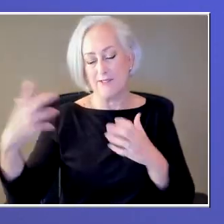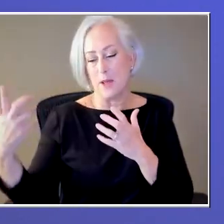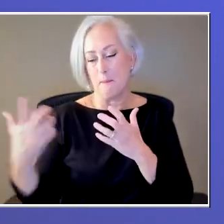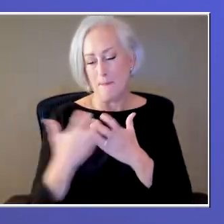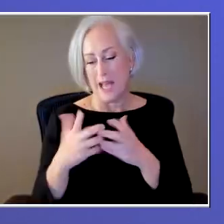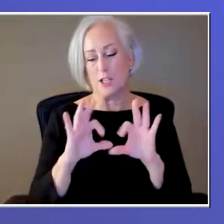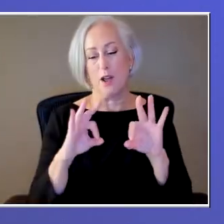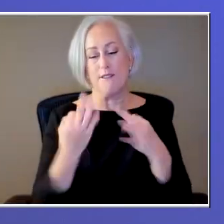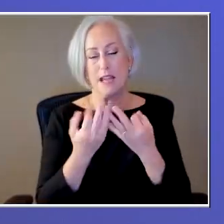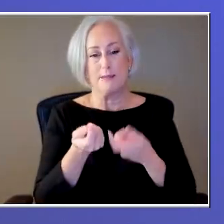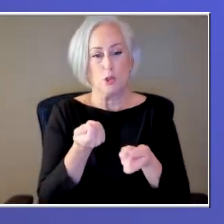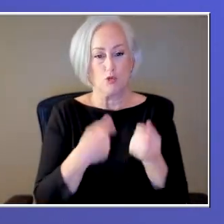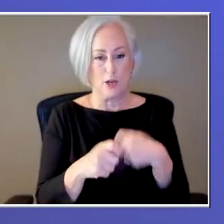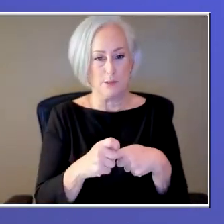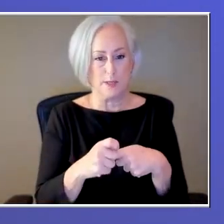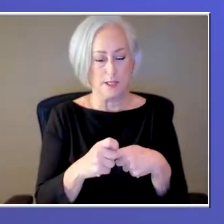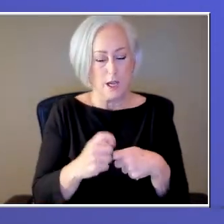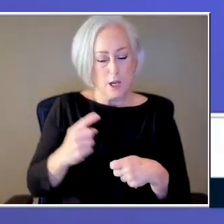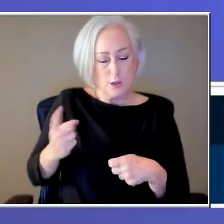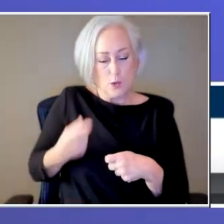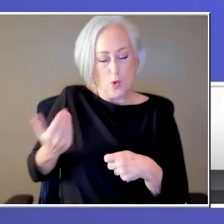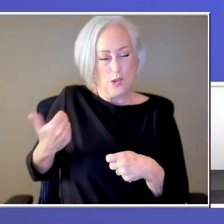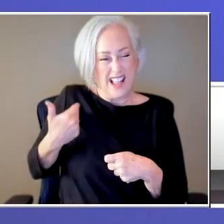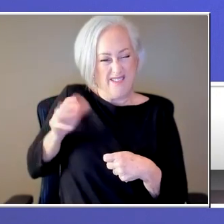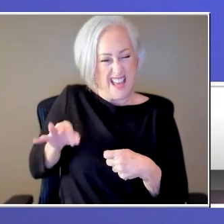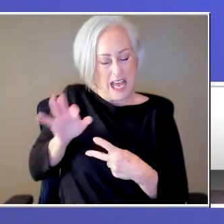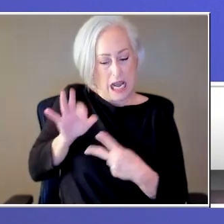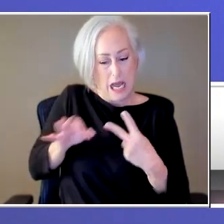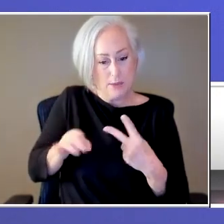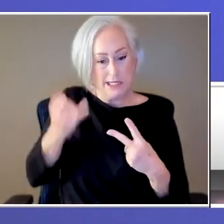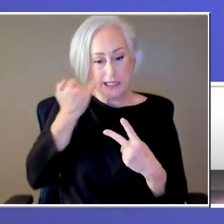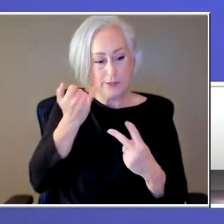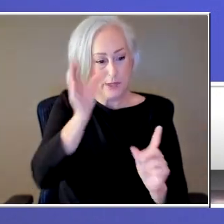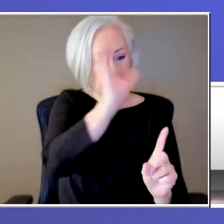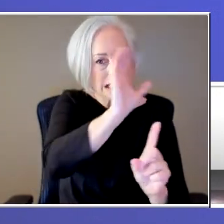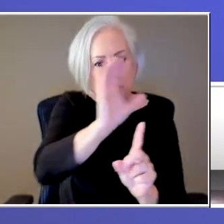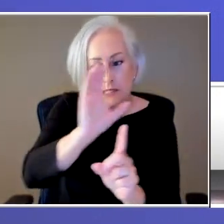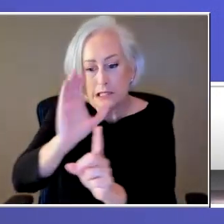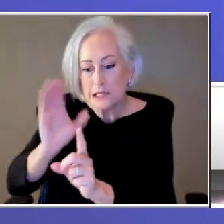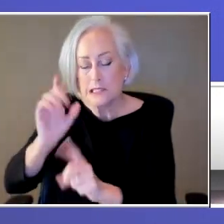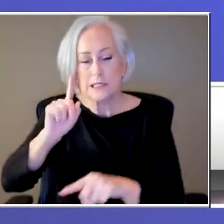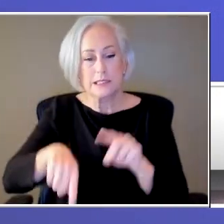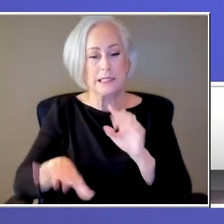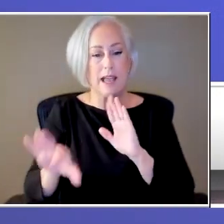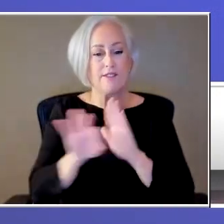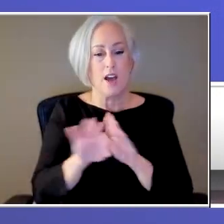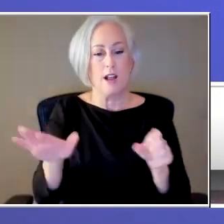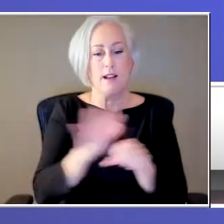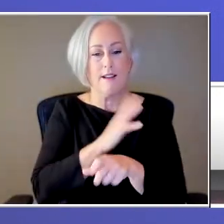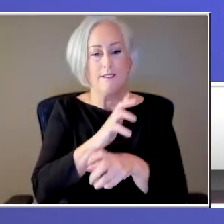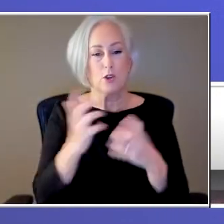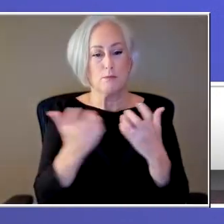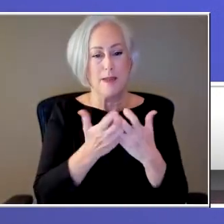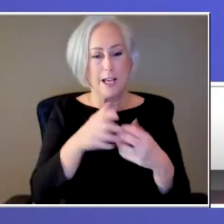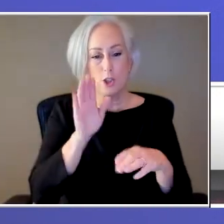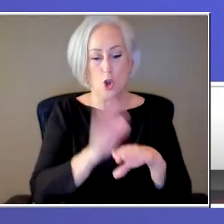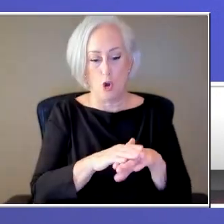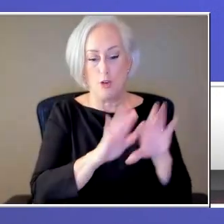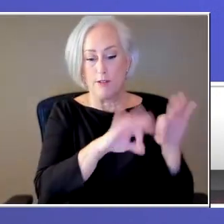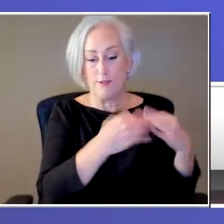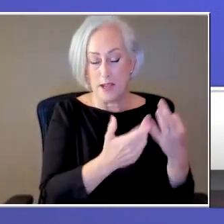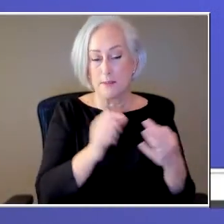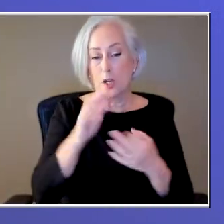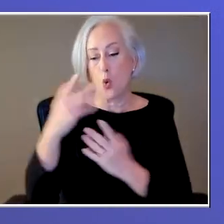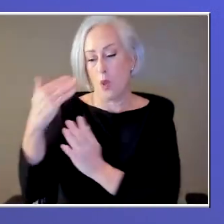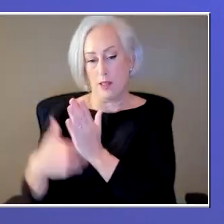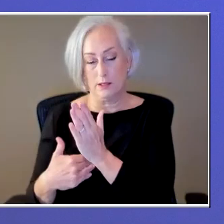that option in our back pocket if we strike out finding a matched sibling or finding a full match on the registry. But there's